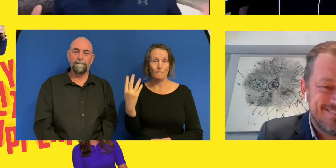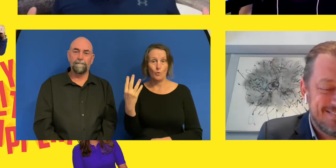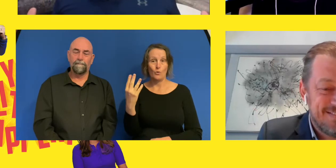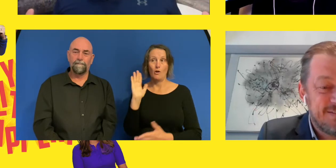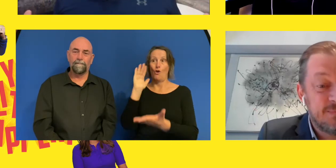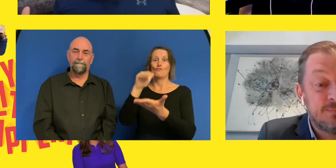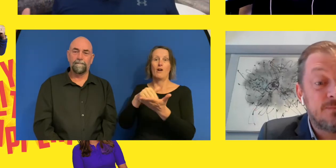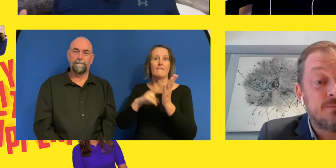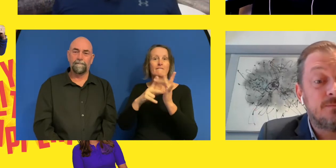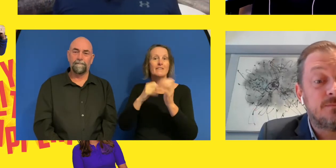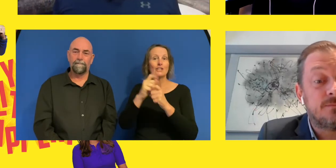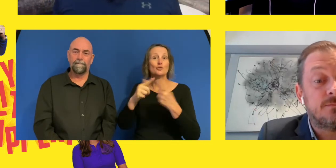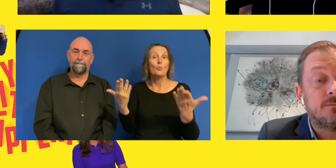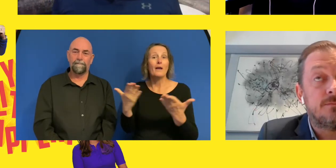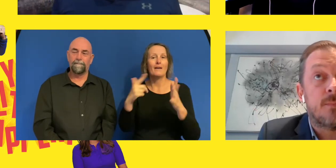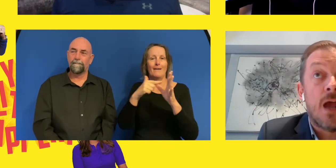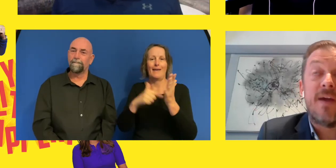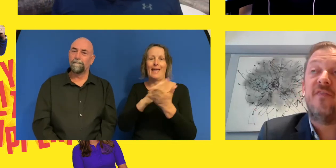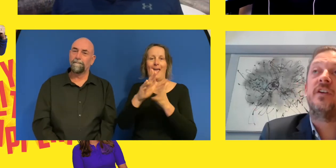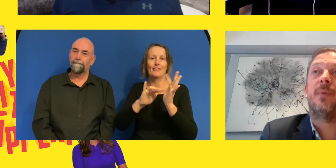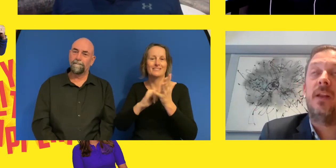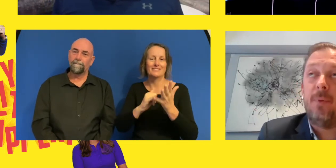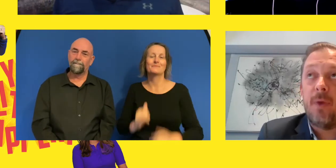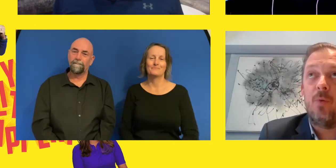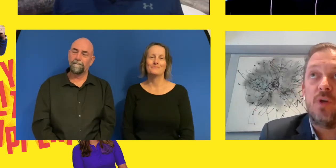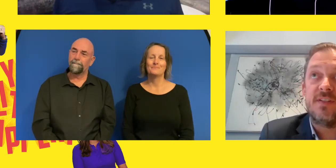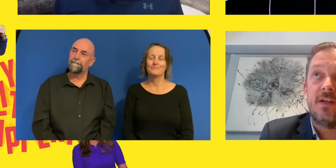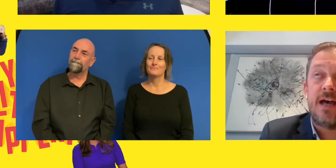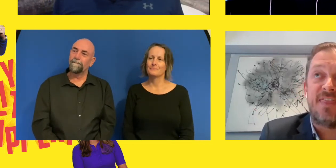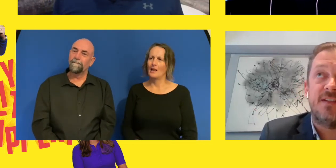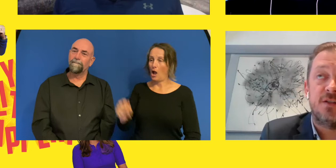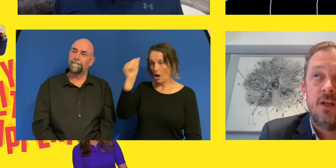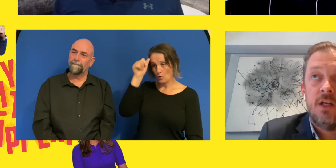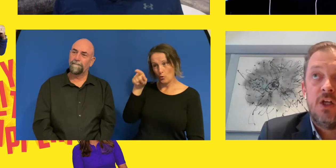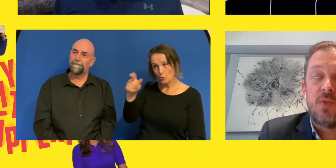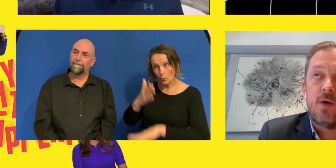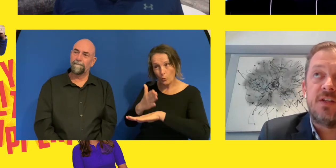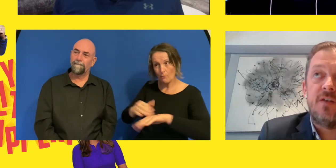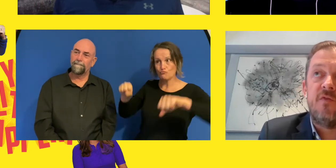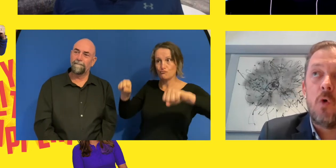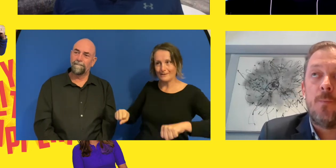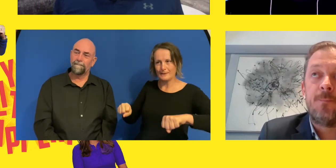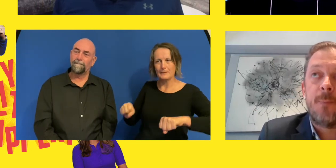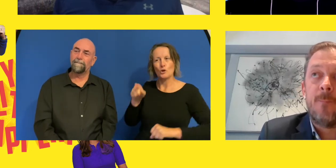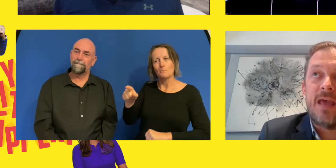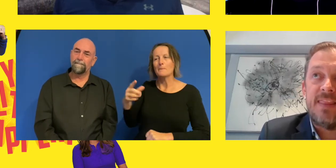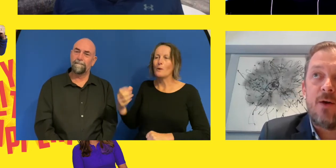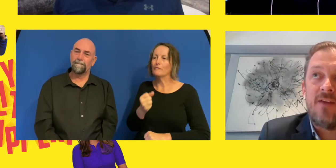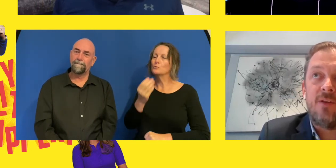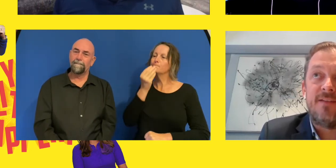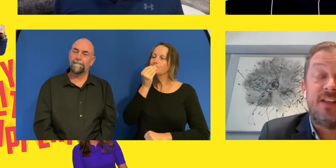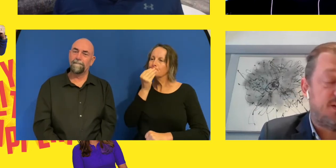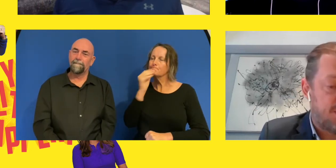What's your first Paralympic memory? My first Paralympic memory was Athens 2004 and